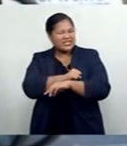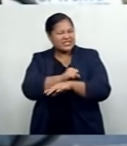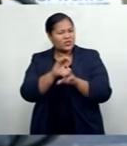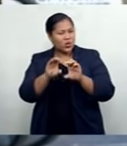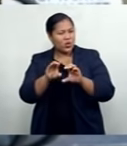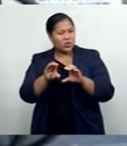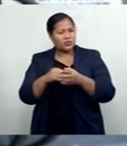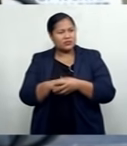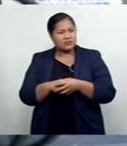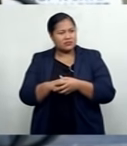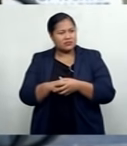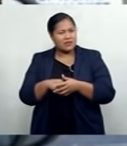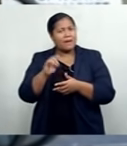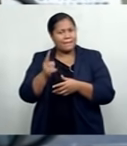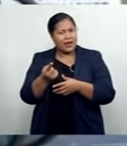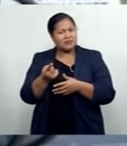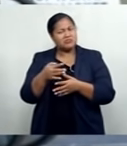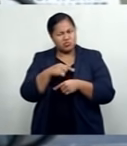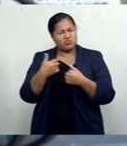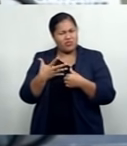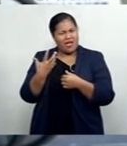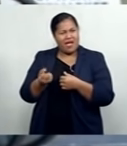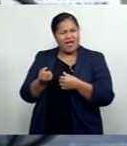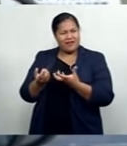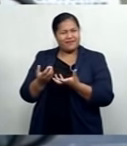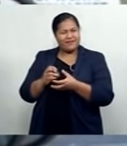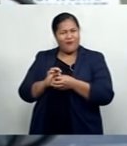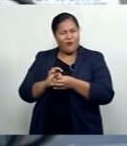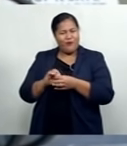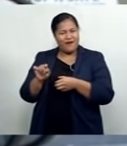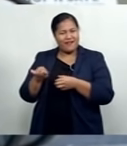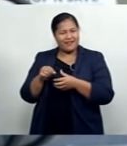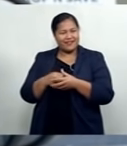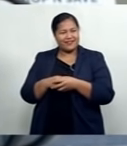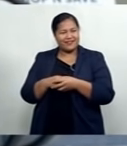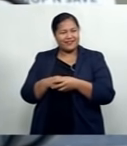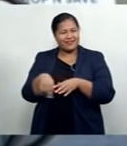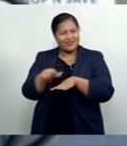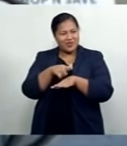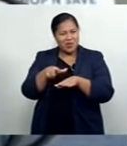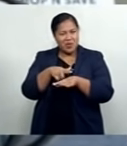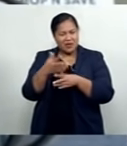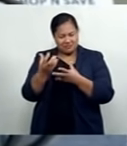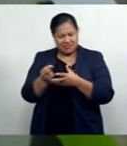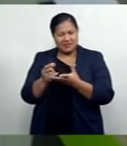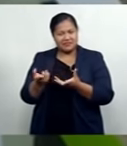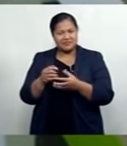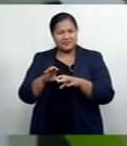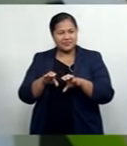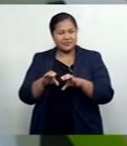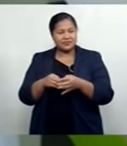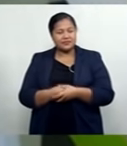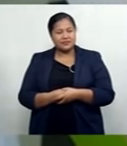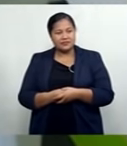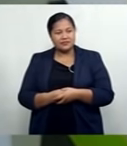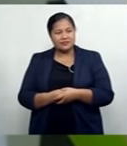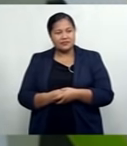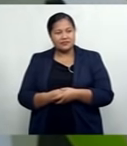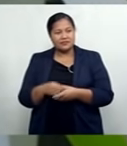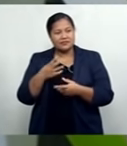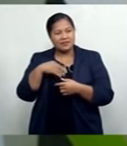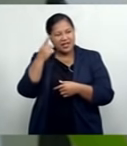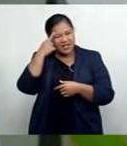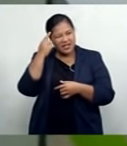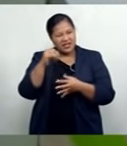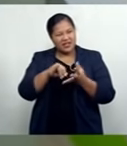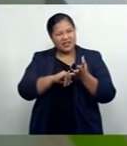then we have to take the Drua to the next level? I think